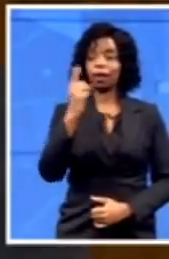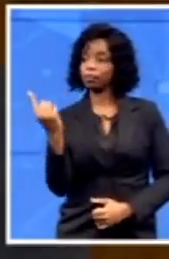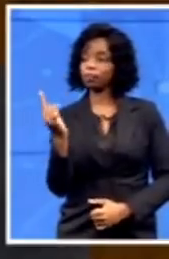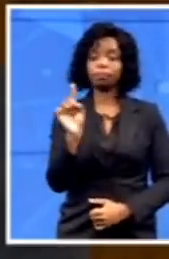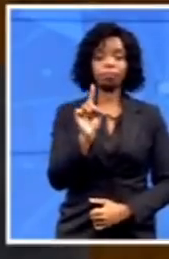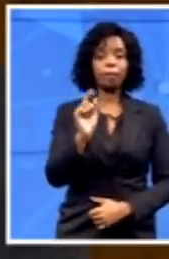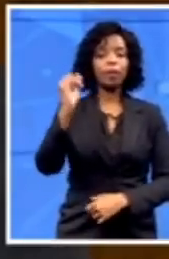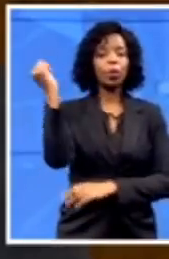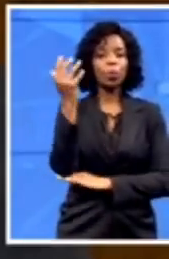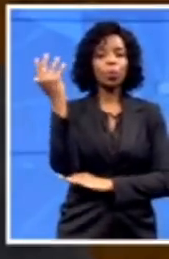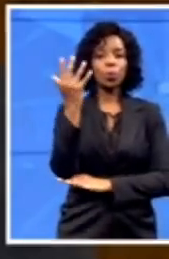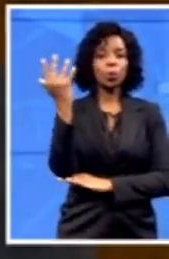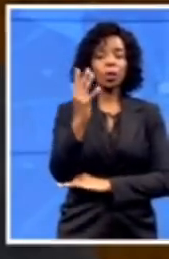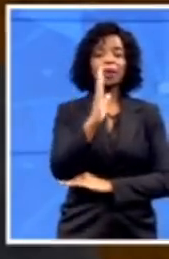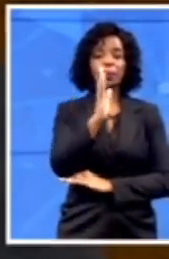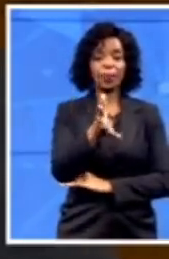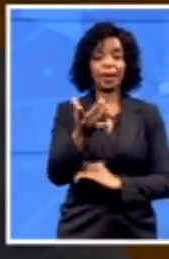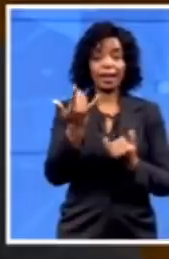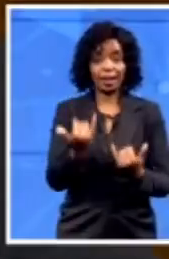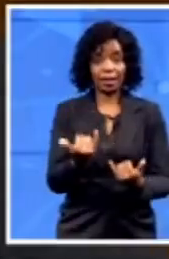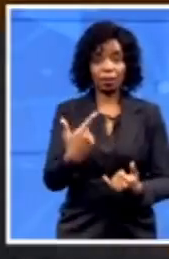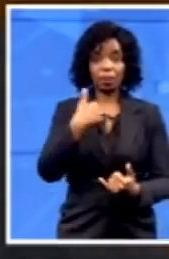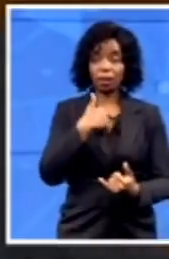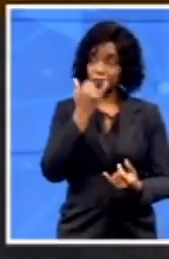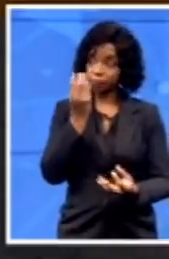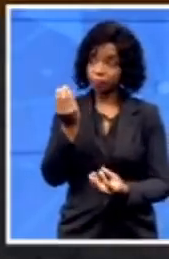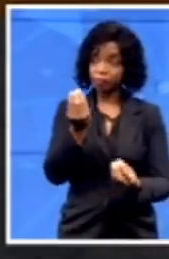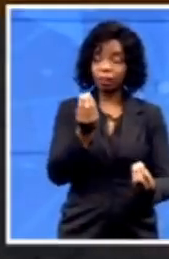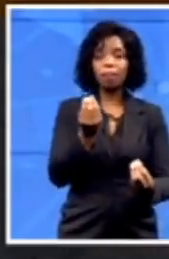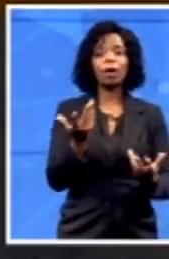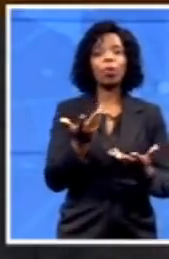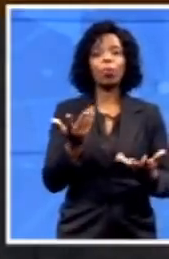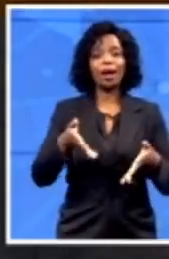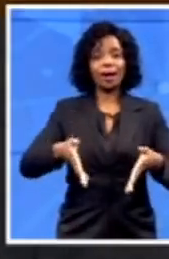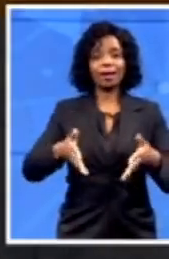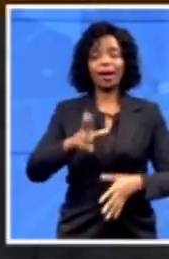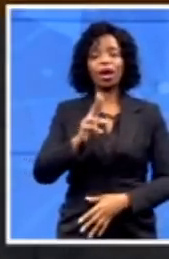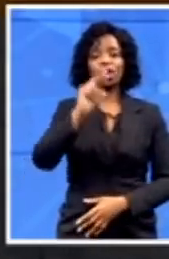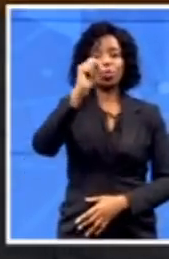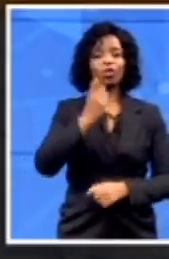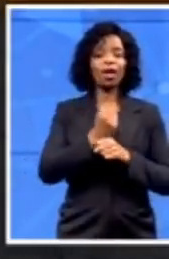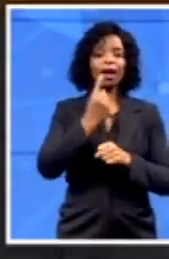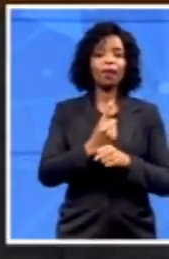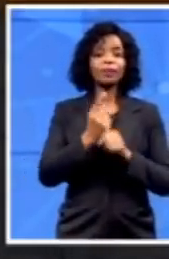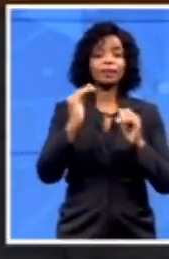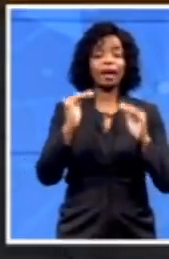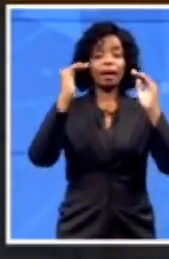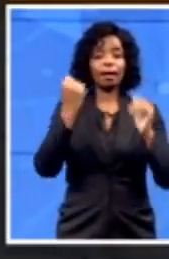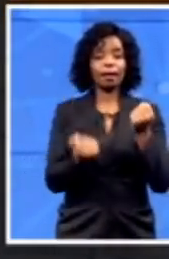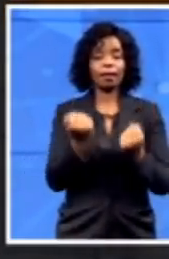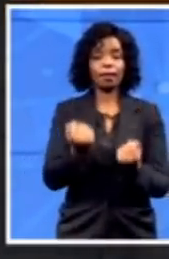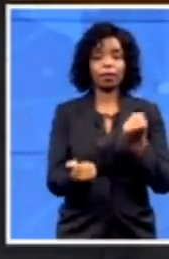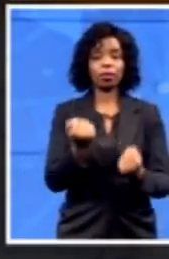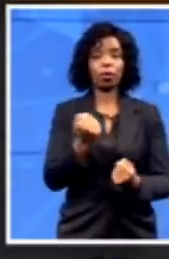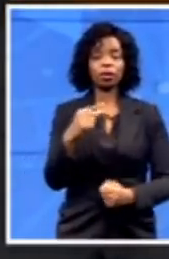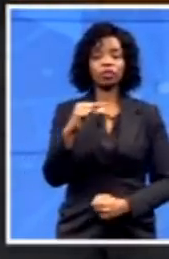right now is from the North Gauteng High Court. We're in courtroom GB, where we can see Advocate Sefo, the defense lawyer